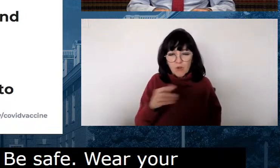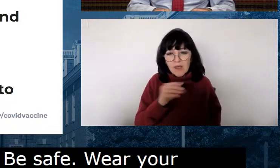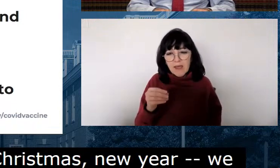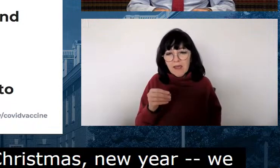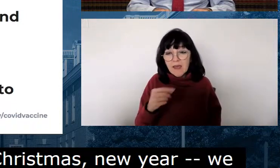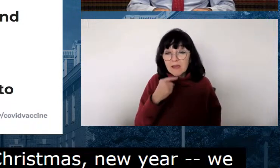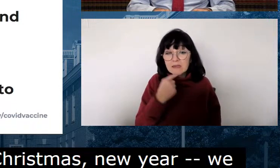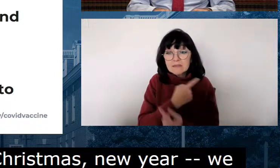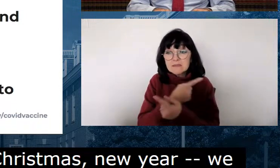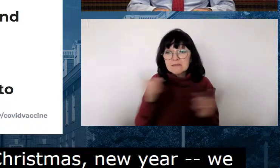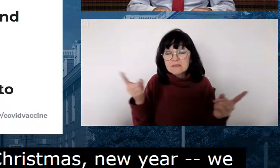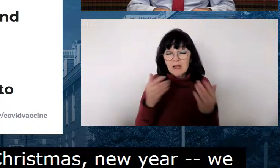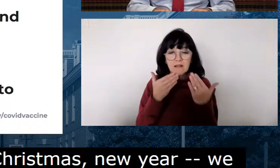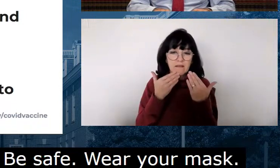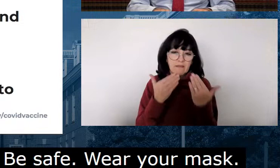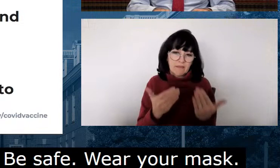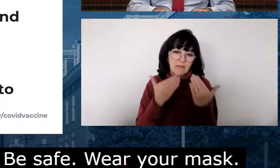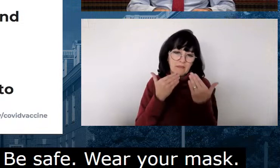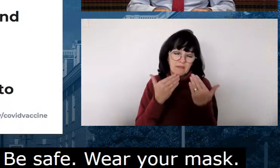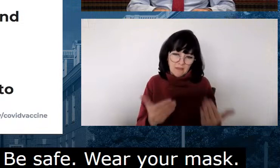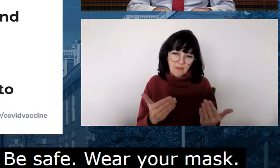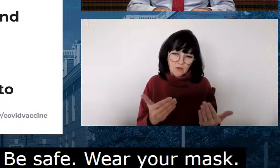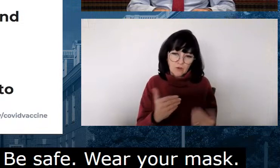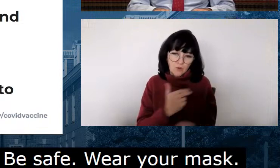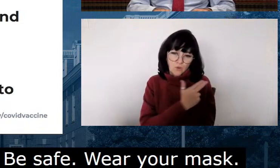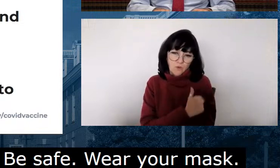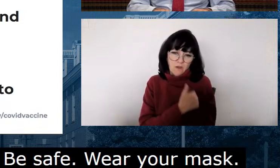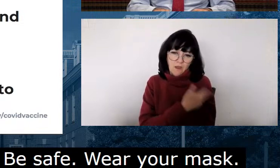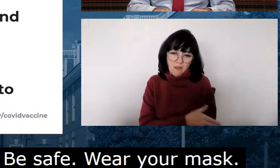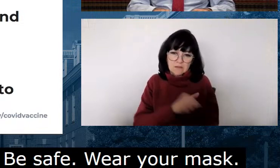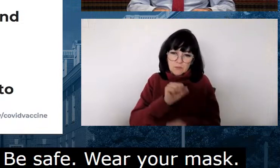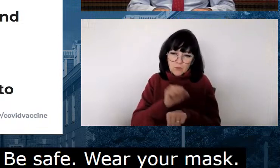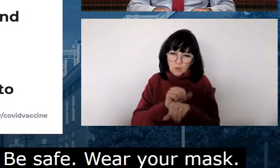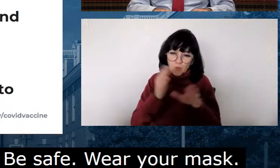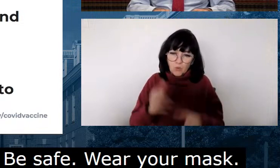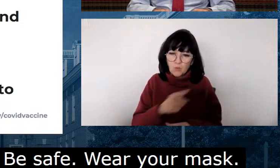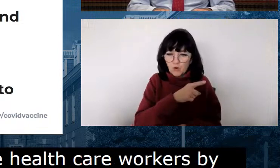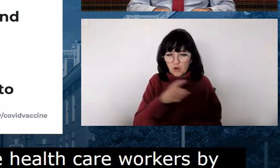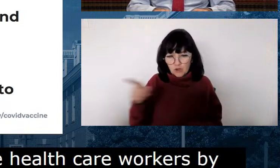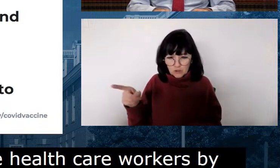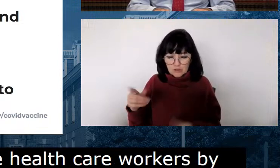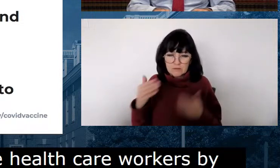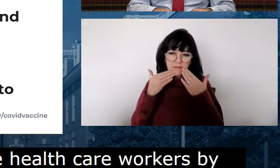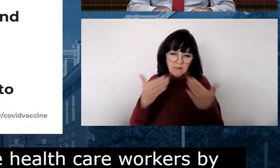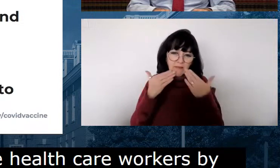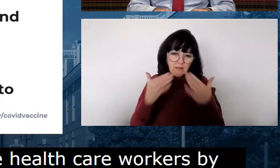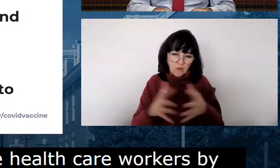you to our healthcare workers by your actions. Thank you very much.